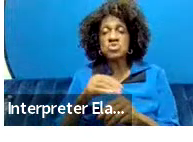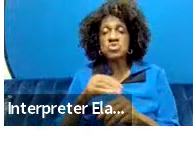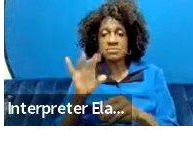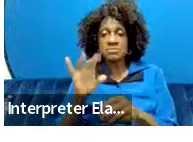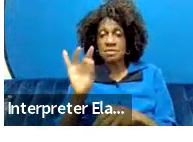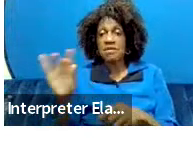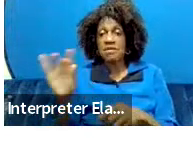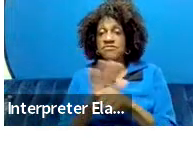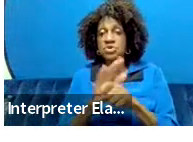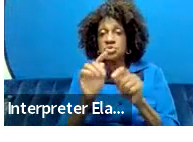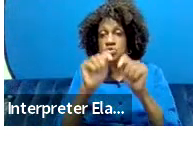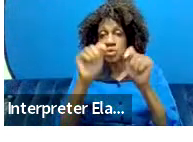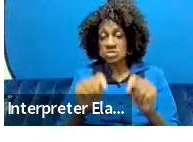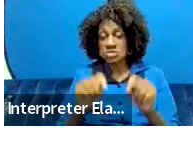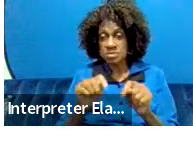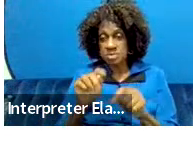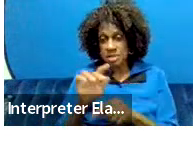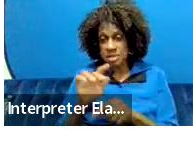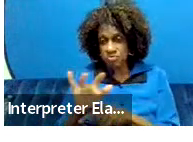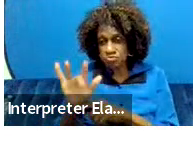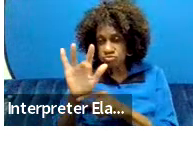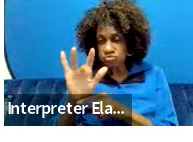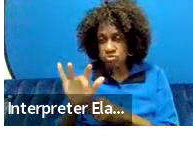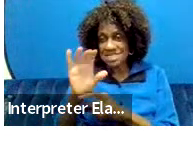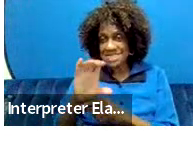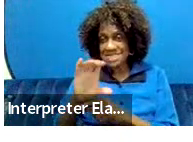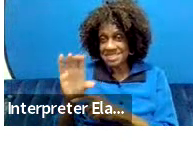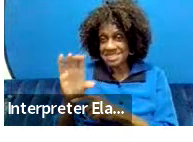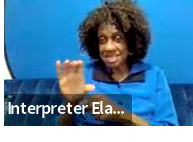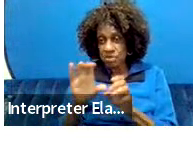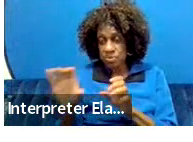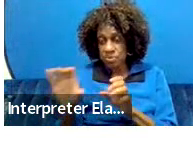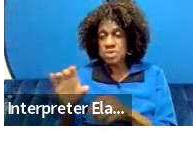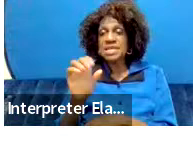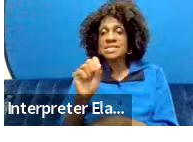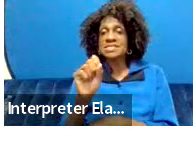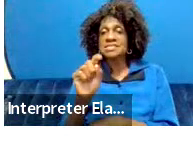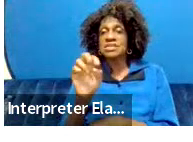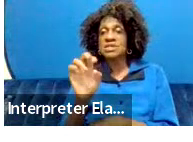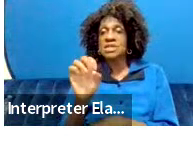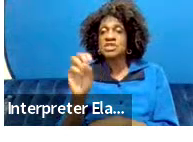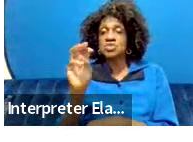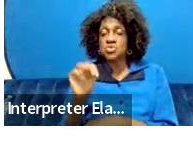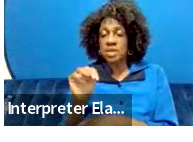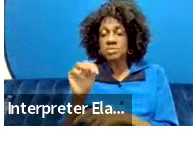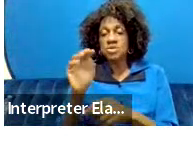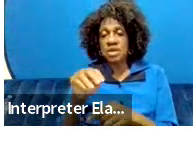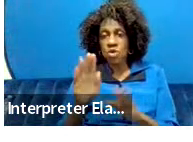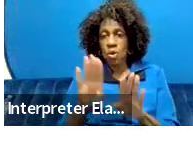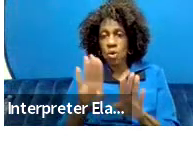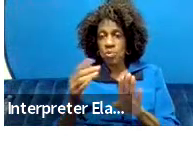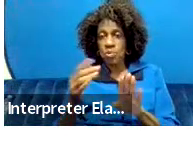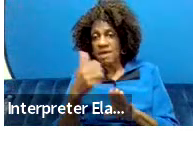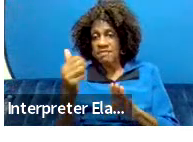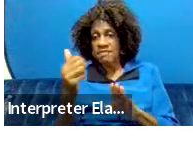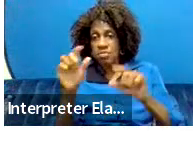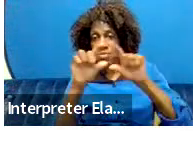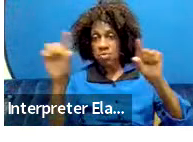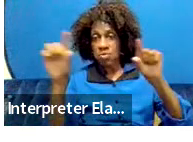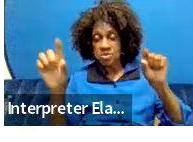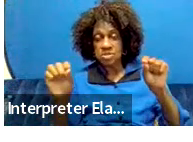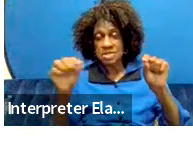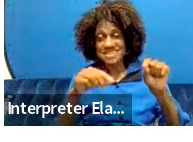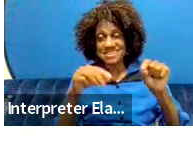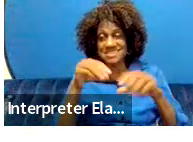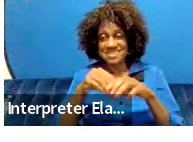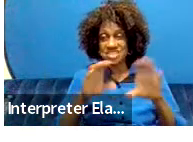option by mousing over the CC icon. With stream text, you will need to open a separate browser using the link that was placed in the chat area, and it was